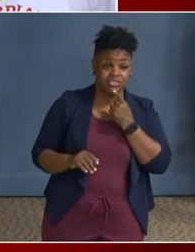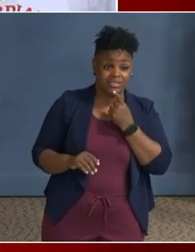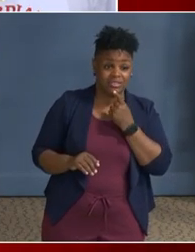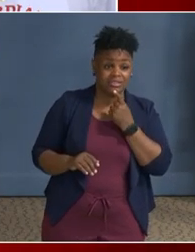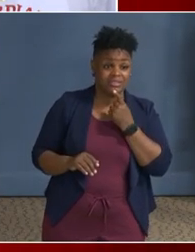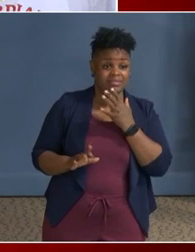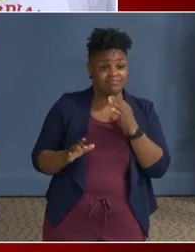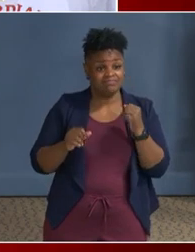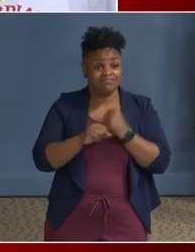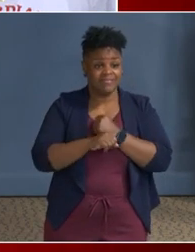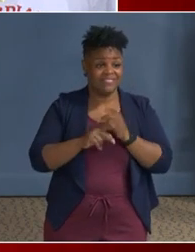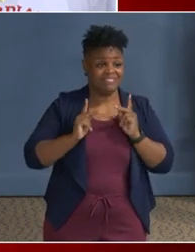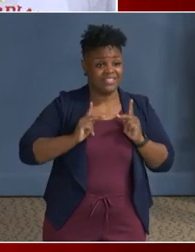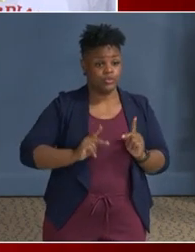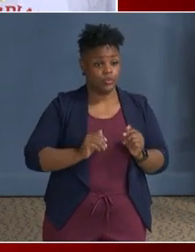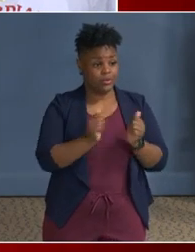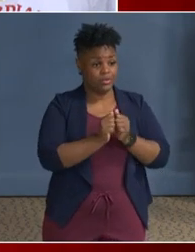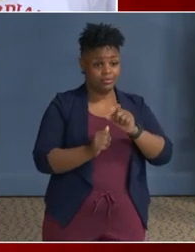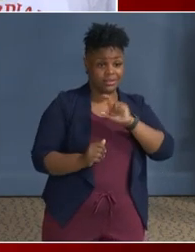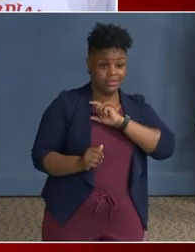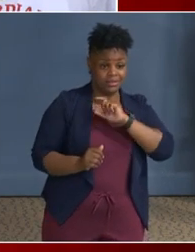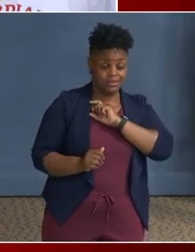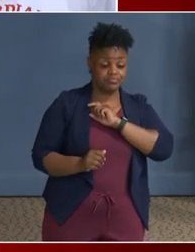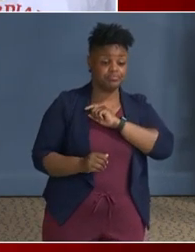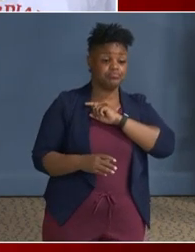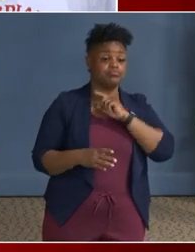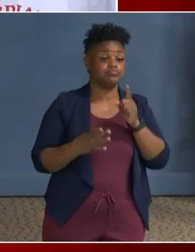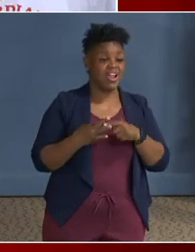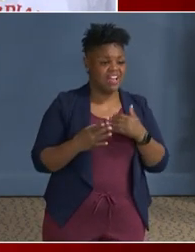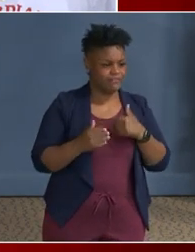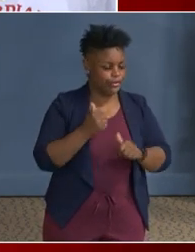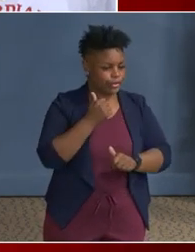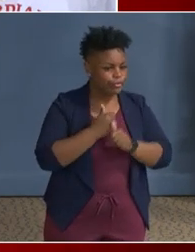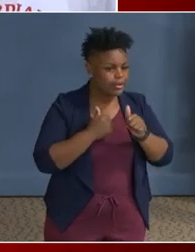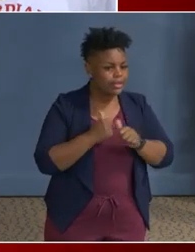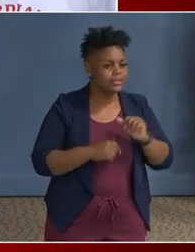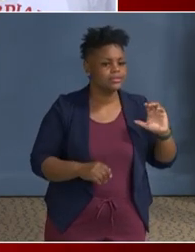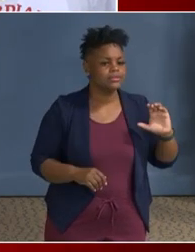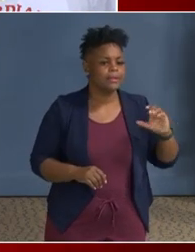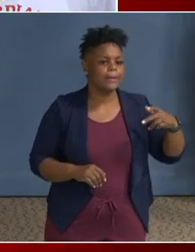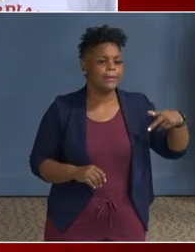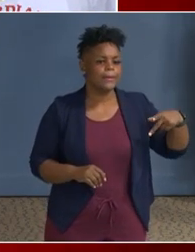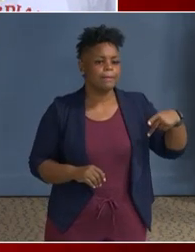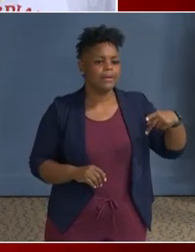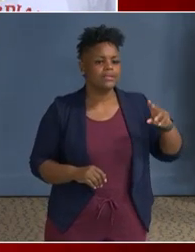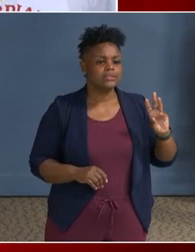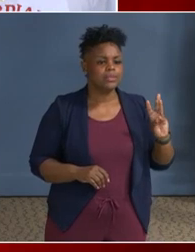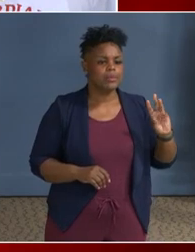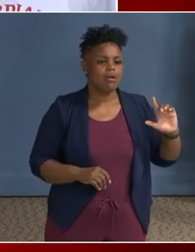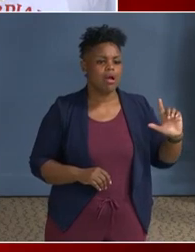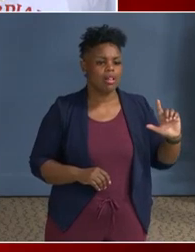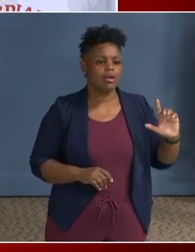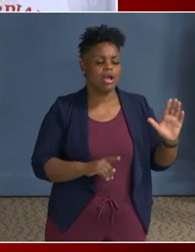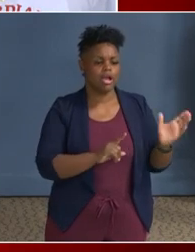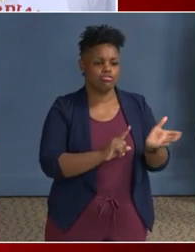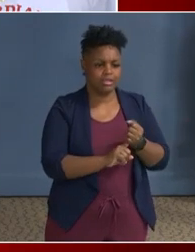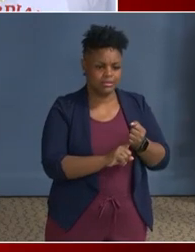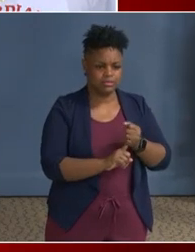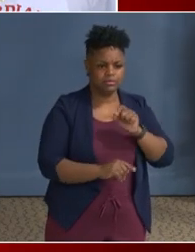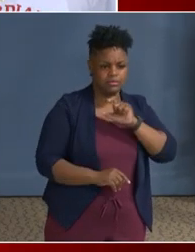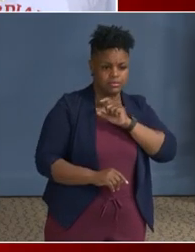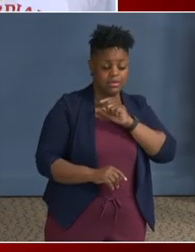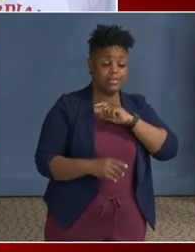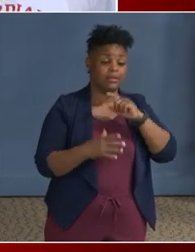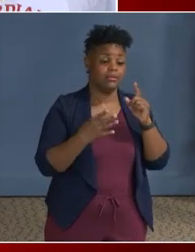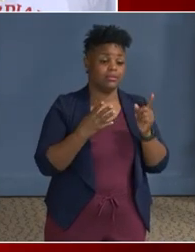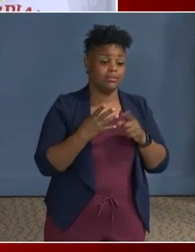We also had a threats arrest. We had a CPWL arrest. And we had a leaving after colliding DUI arrest